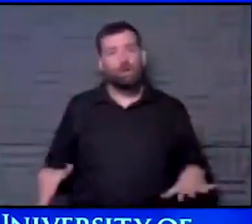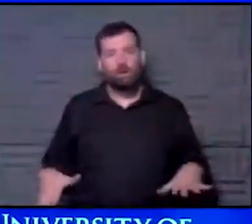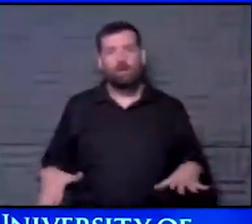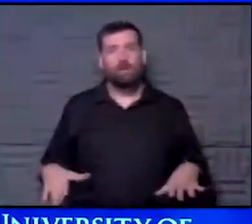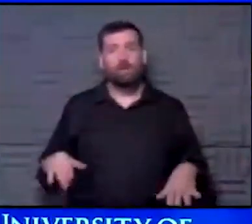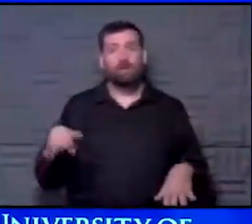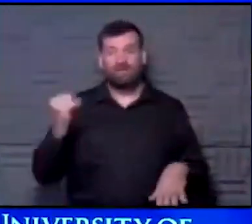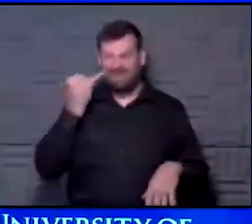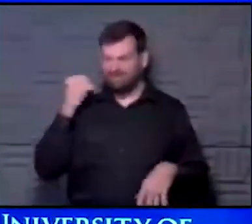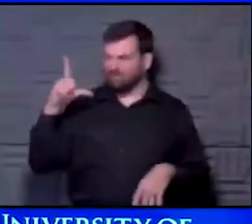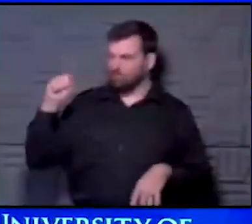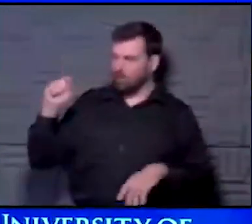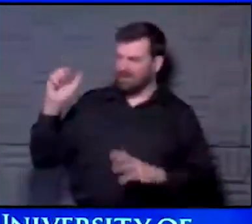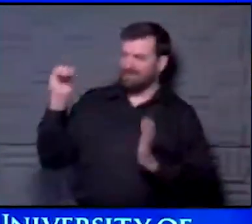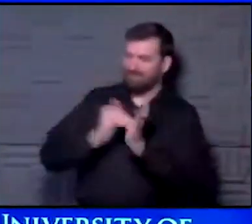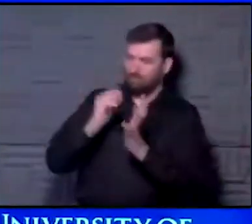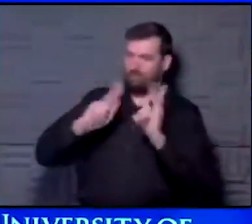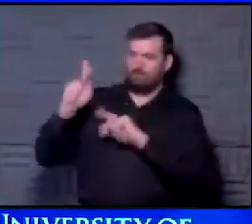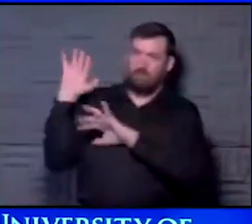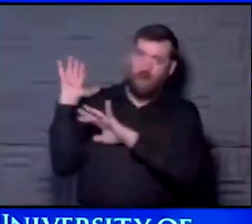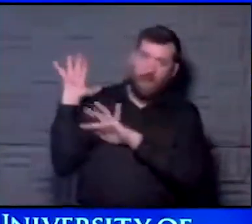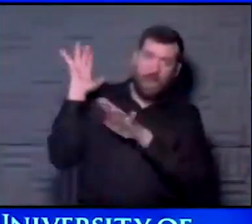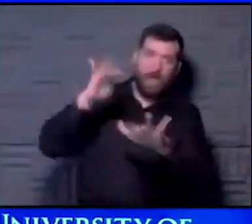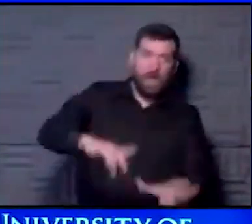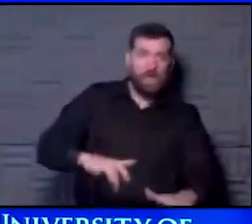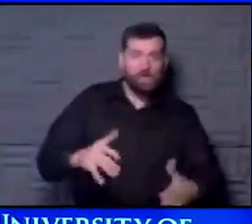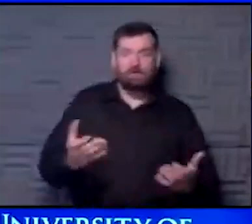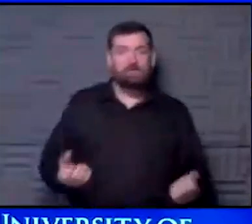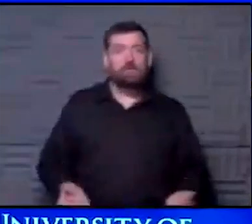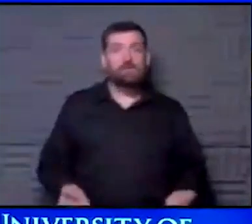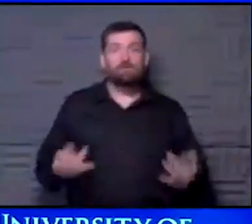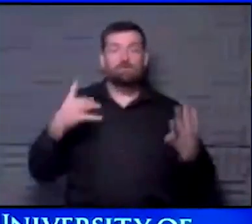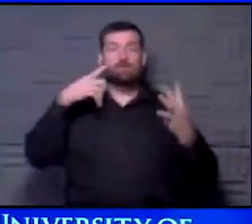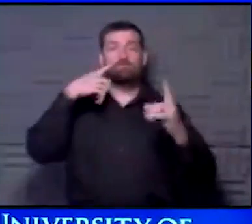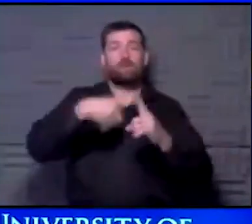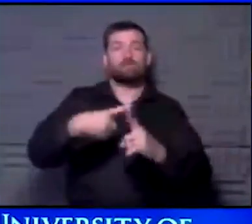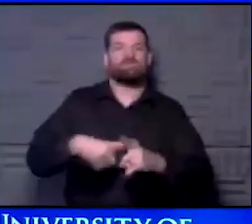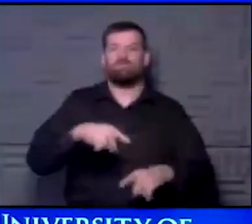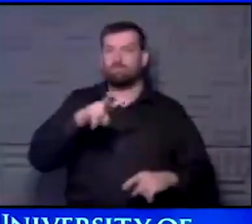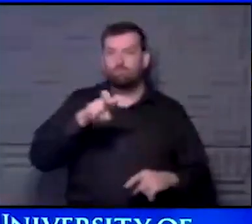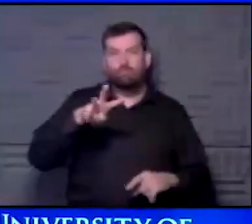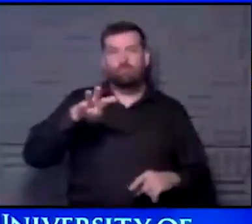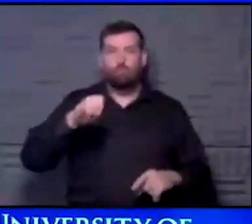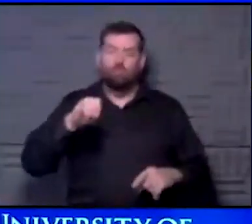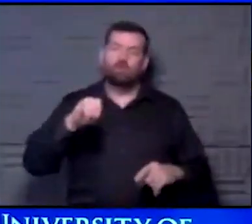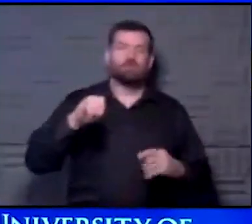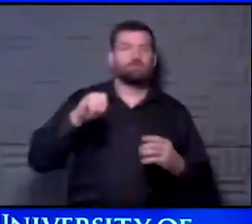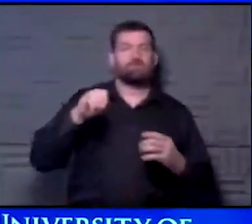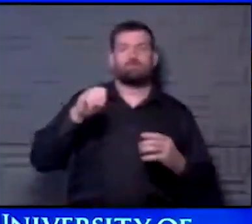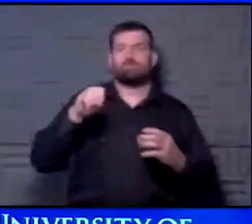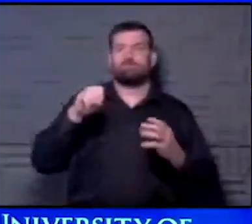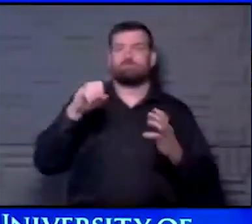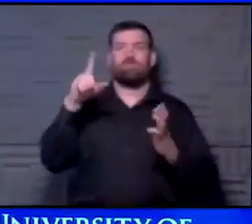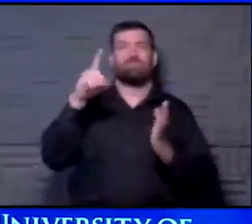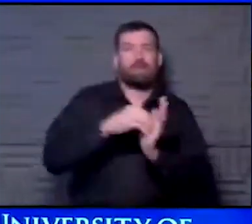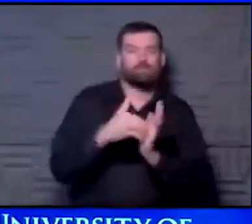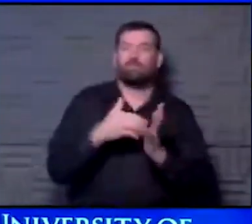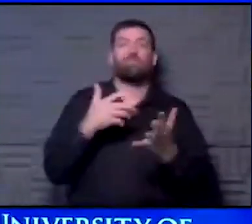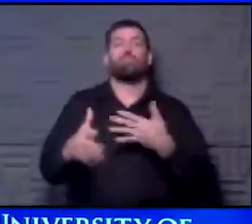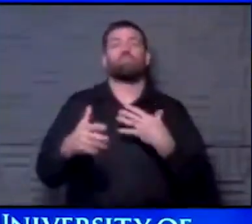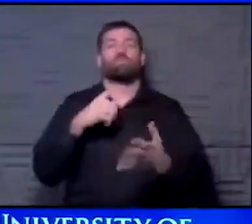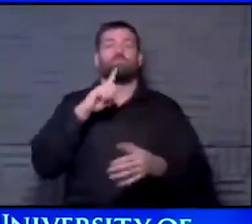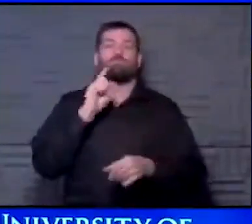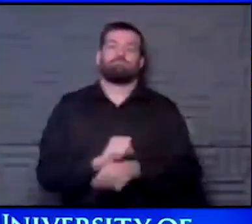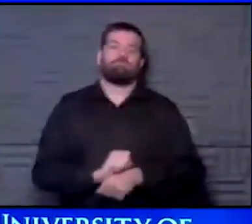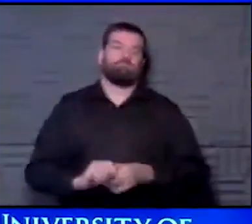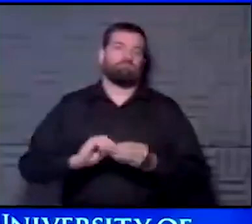if you bring in 20,000 people, the number of vectors we would expect it to be positive, 200, 400, 1,000, whatever you want to believe community prevalence actually